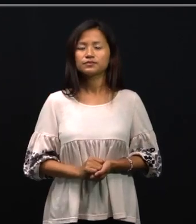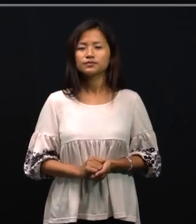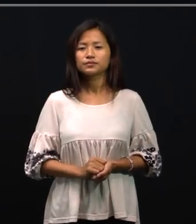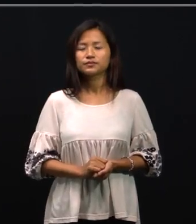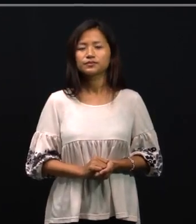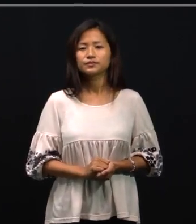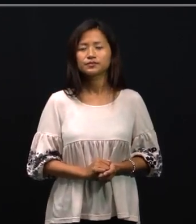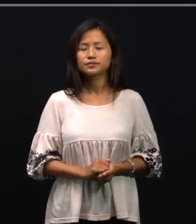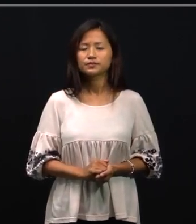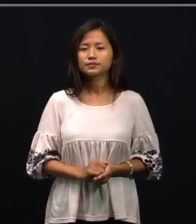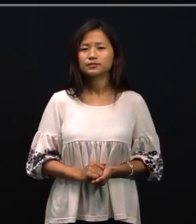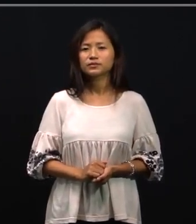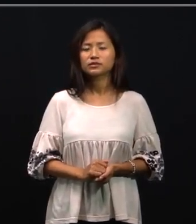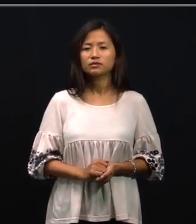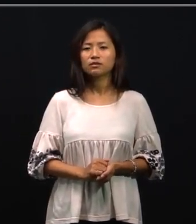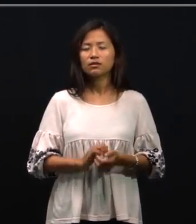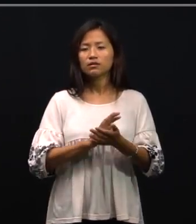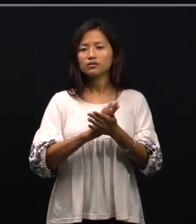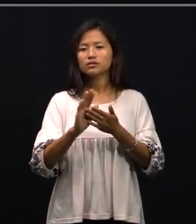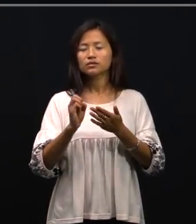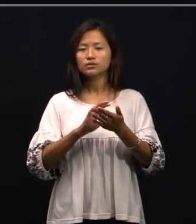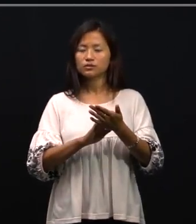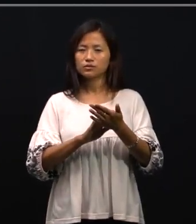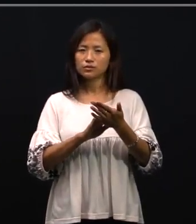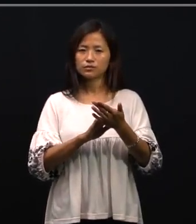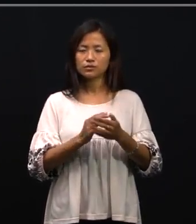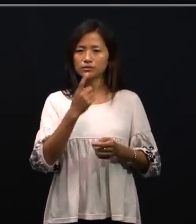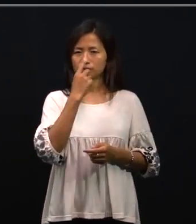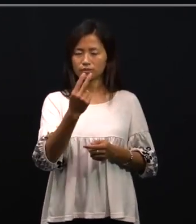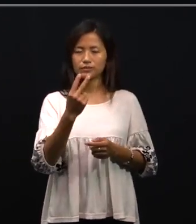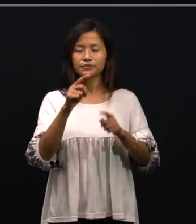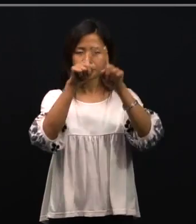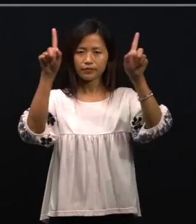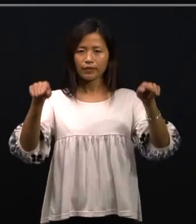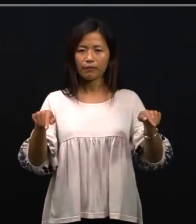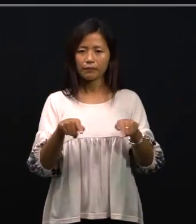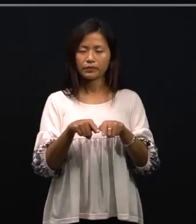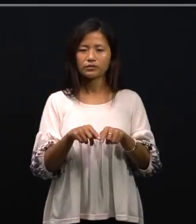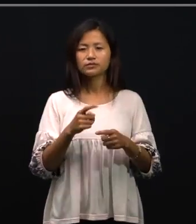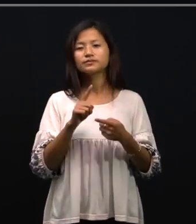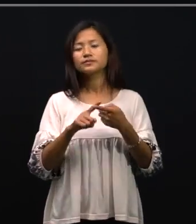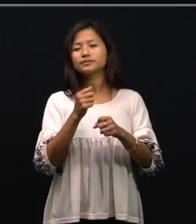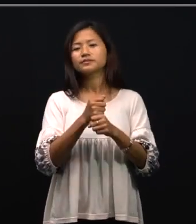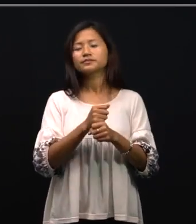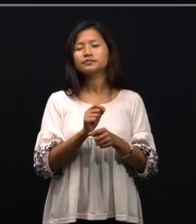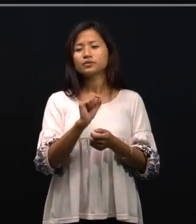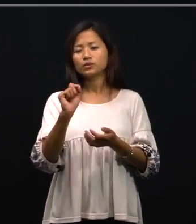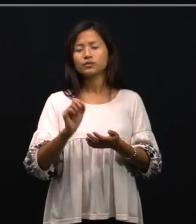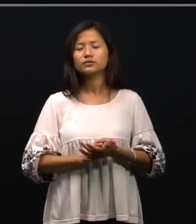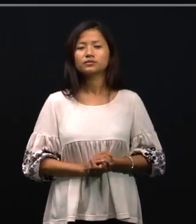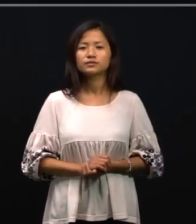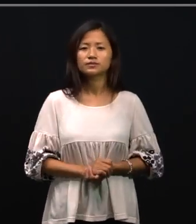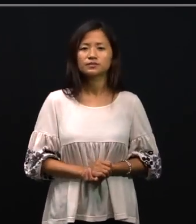in Latin. So Homo sapiens, Homo means the generic, the generic name, and sapiens is the specific epithet.